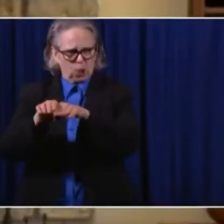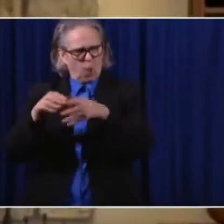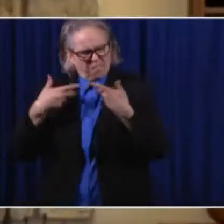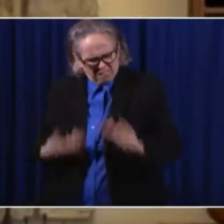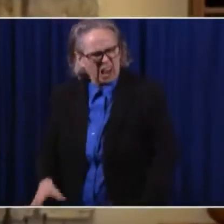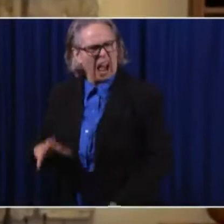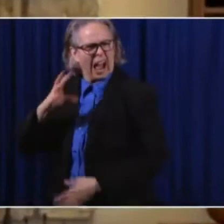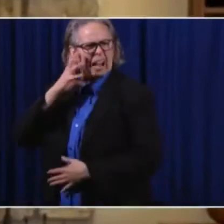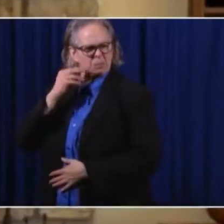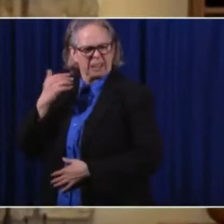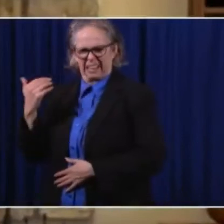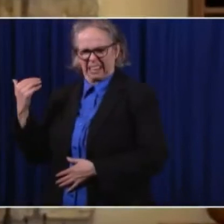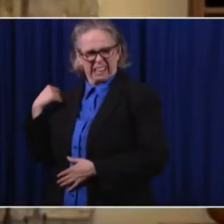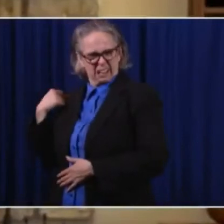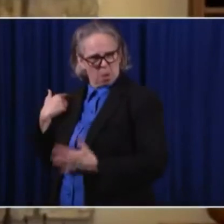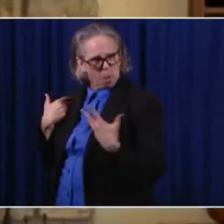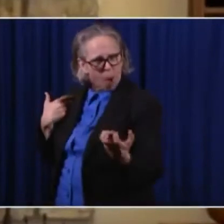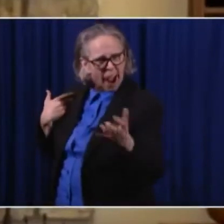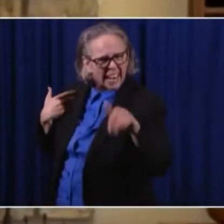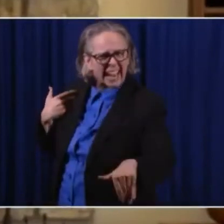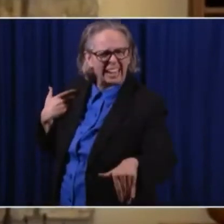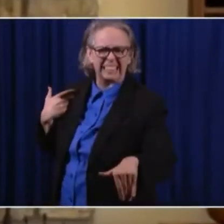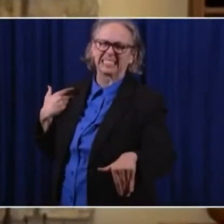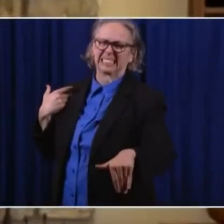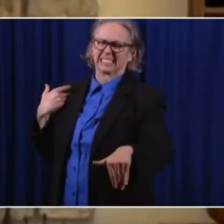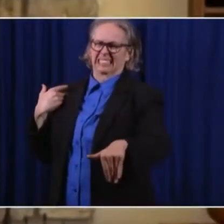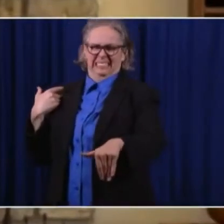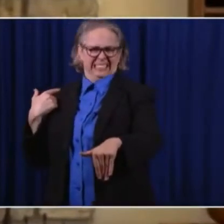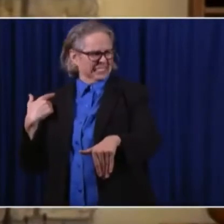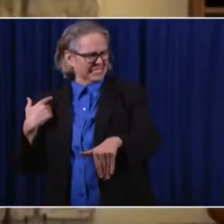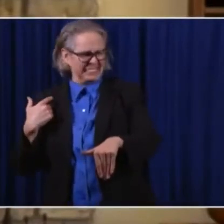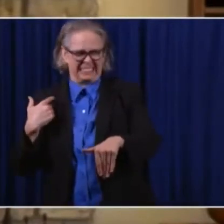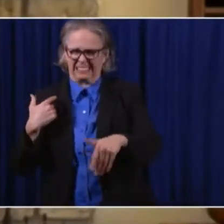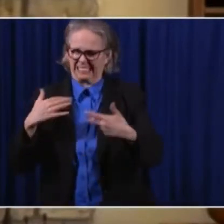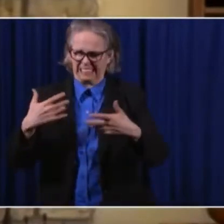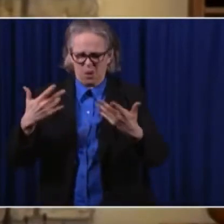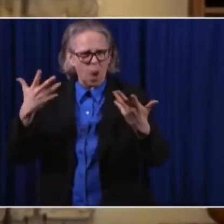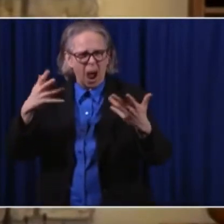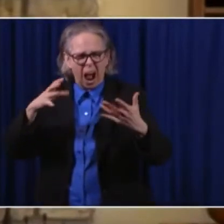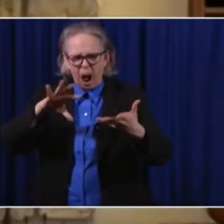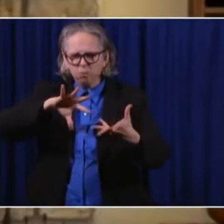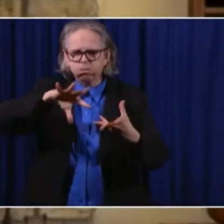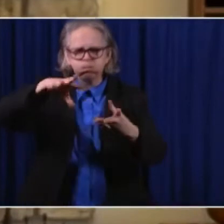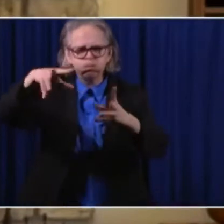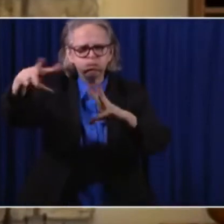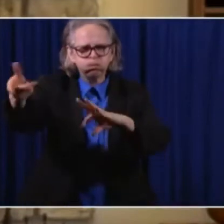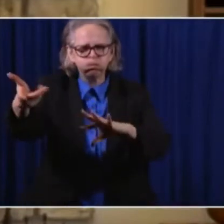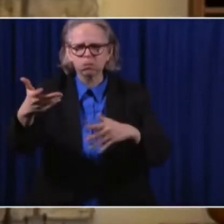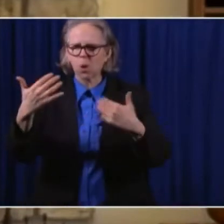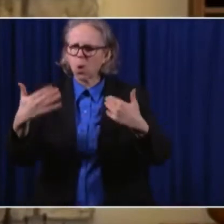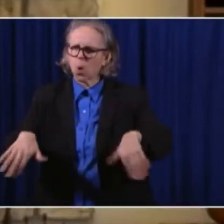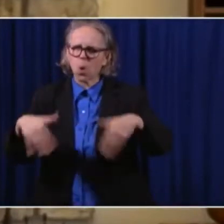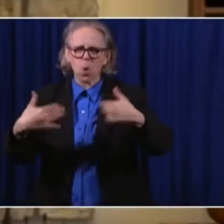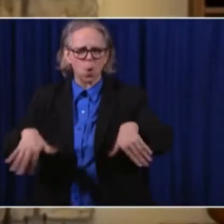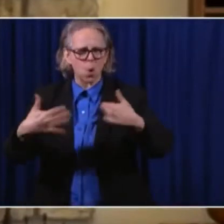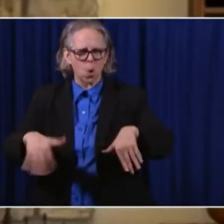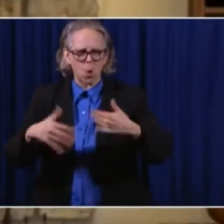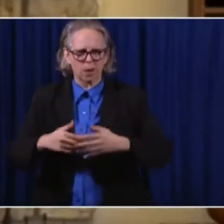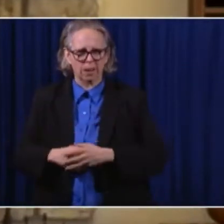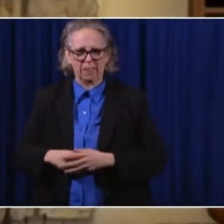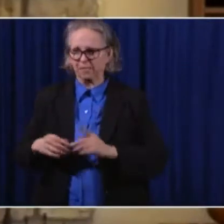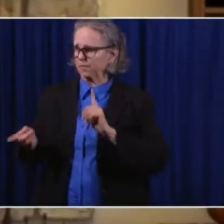double the ramifications, quite candidly. Some people survived. The first shutdown won't survive